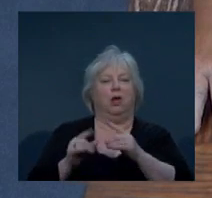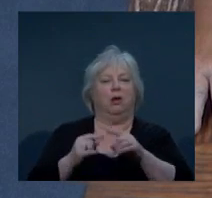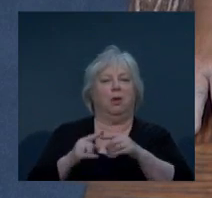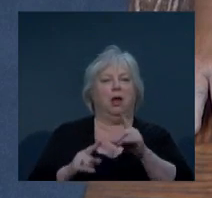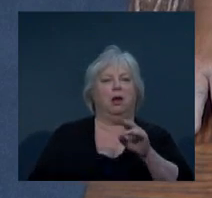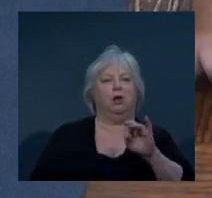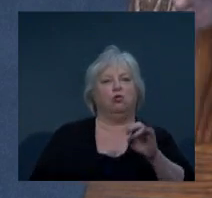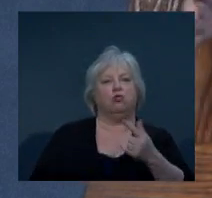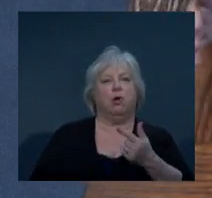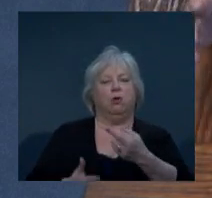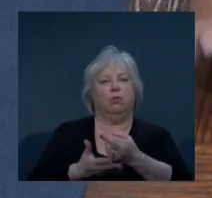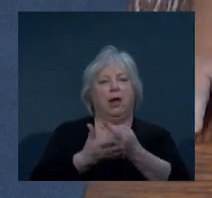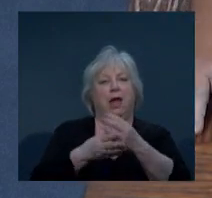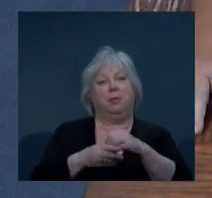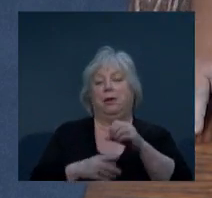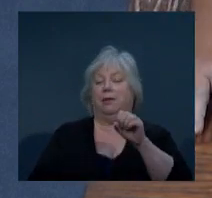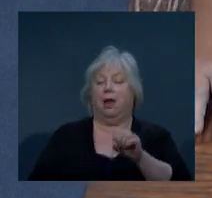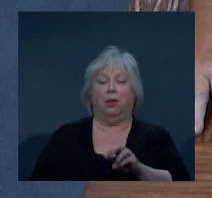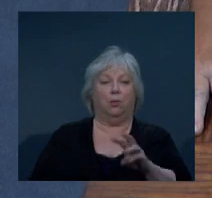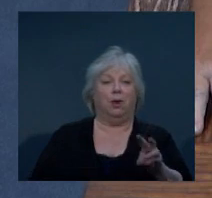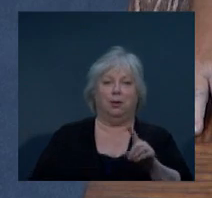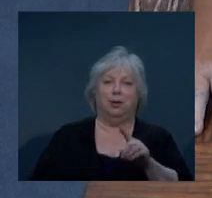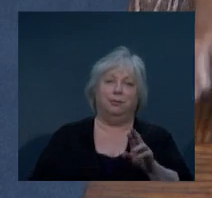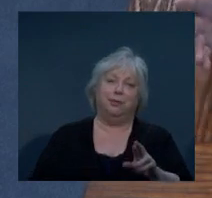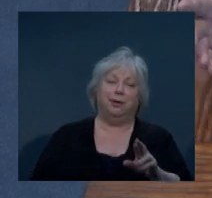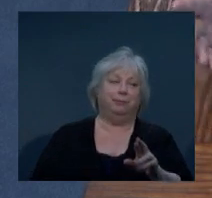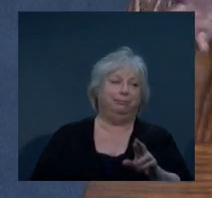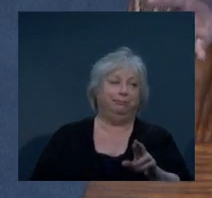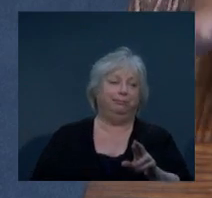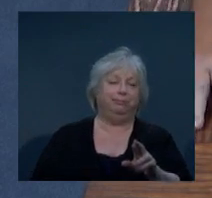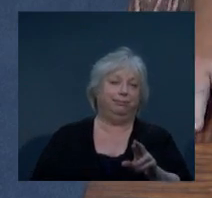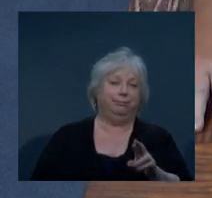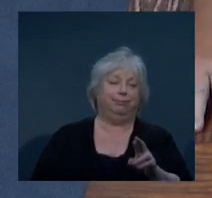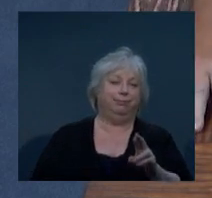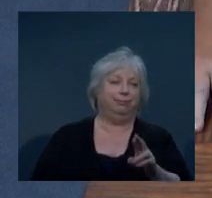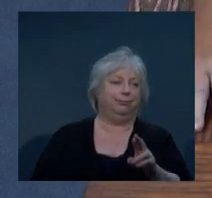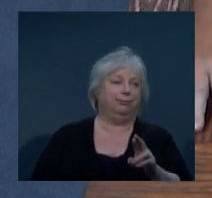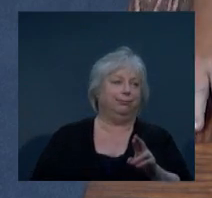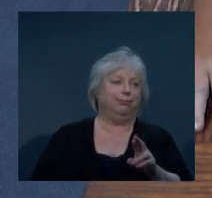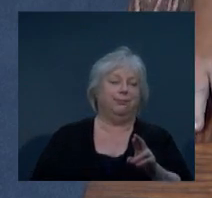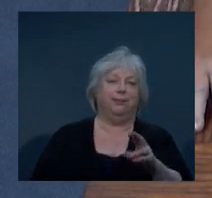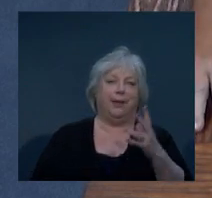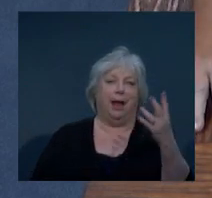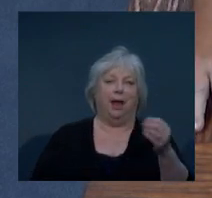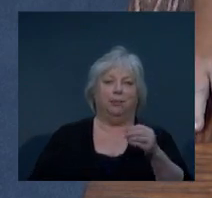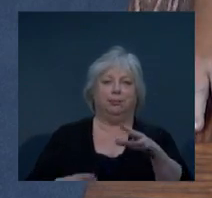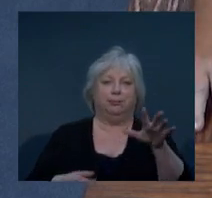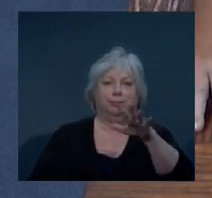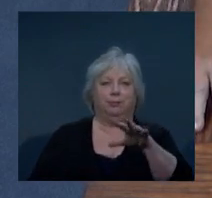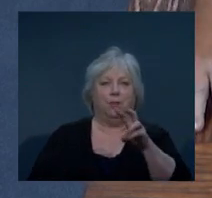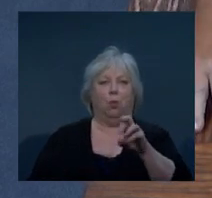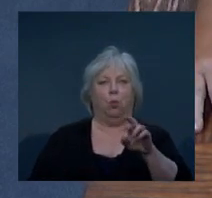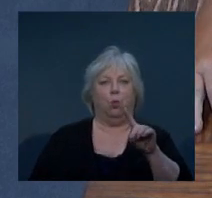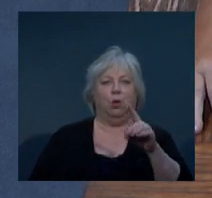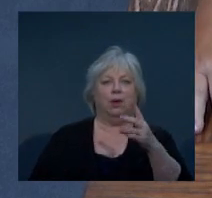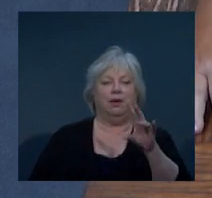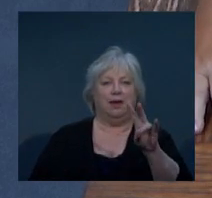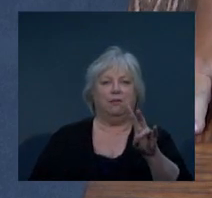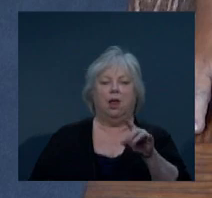drug rehab in southwest Little Rock, out in Ward 7. This one's going to